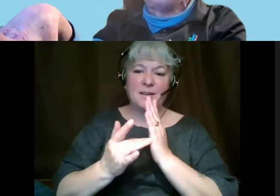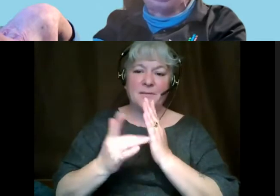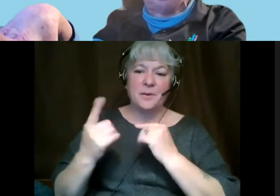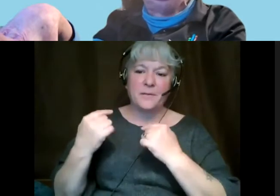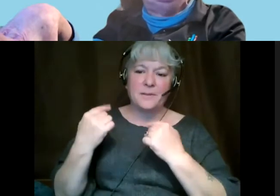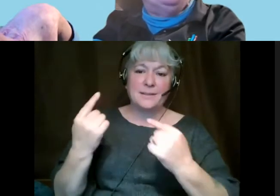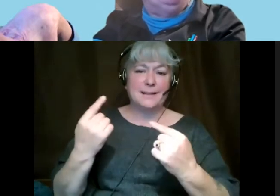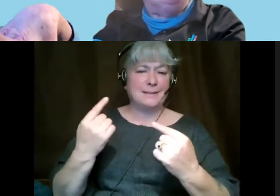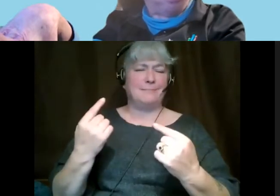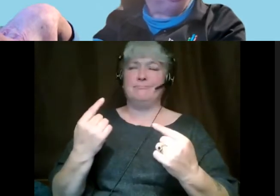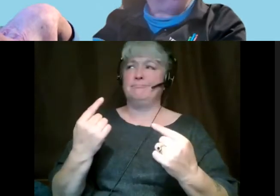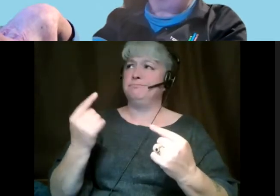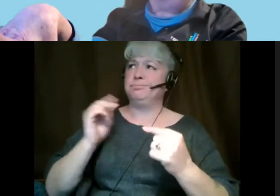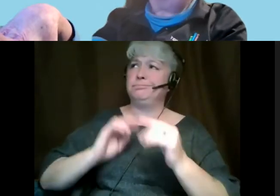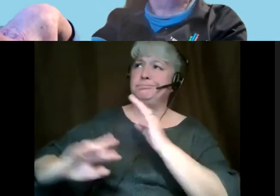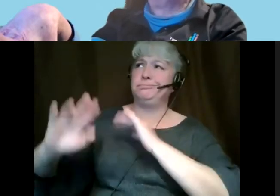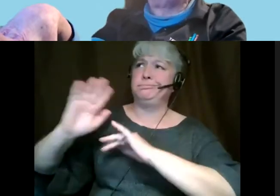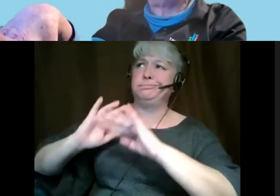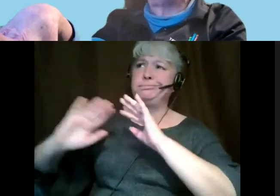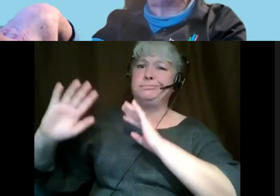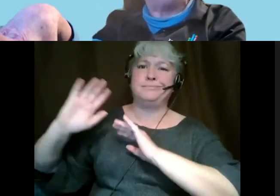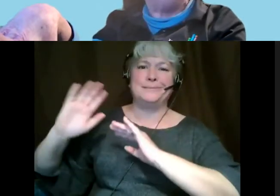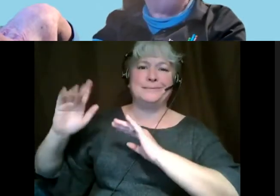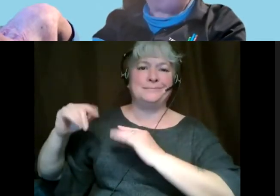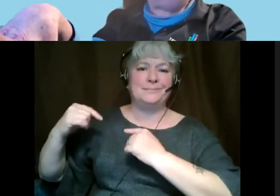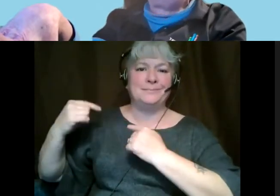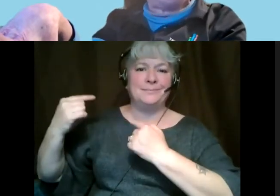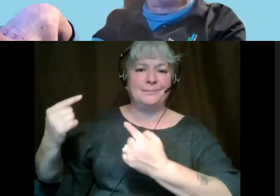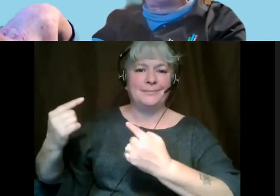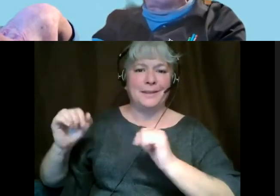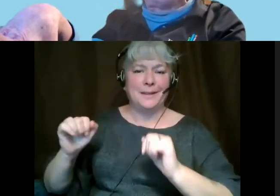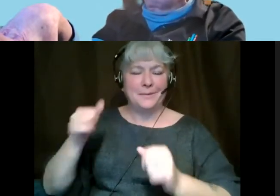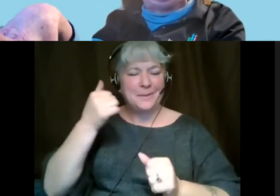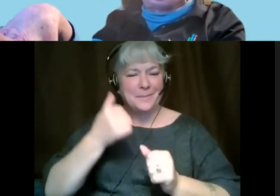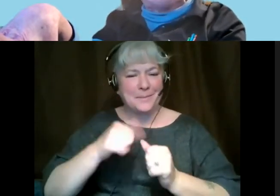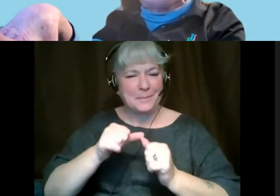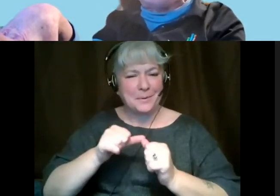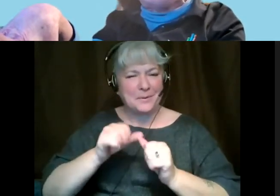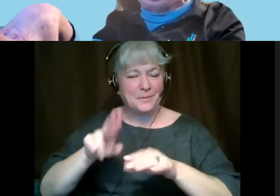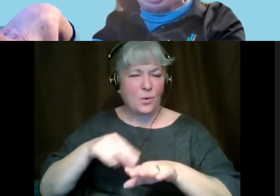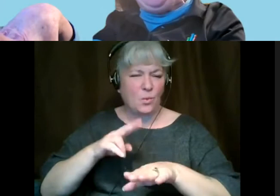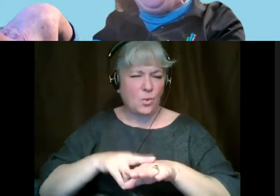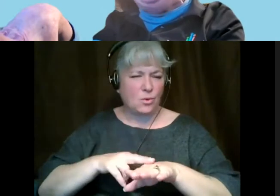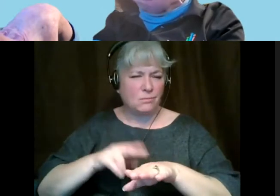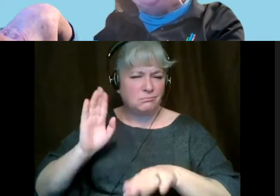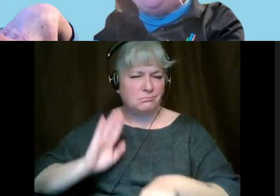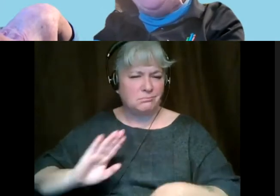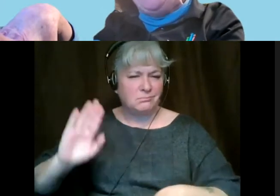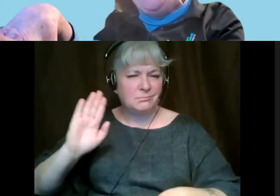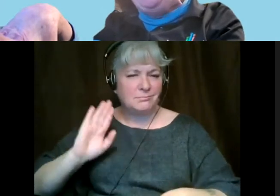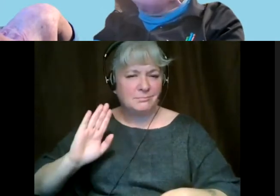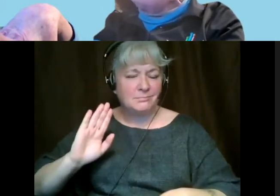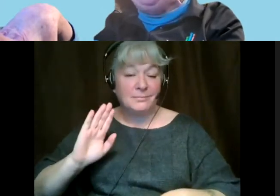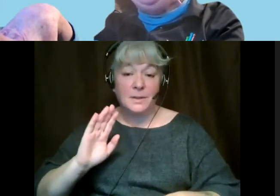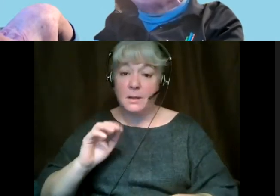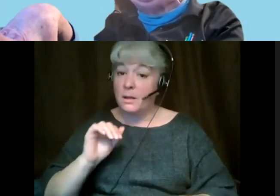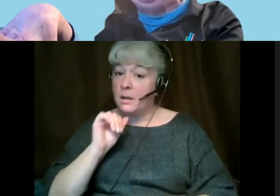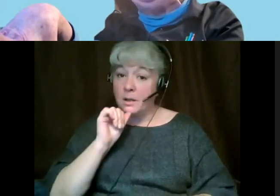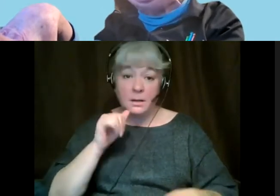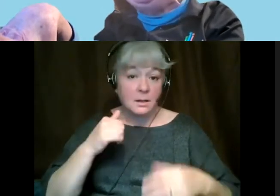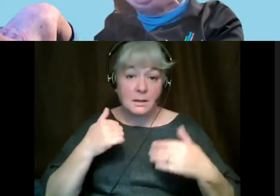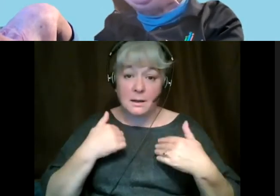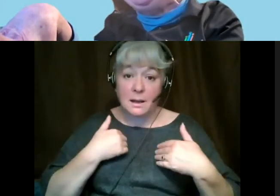can remember. Of course, back in the day, we didn't have high